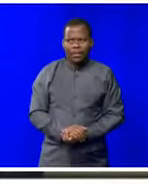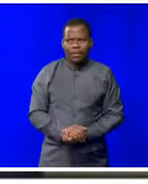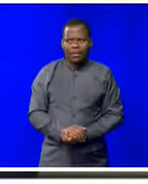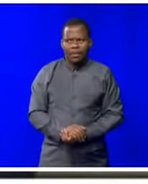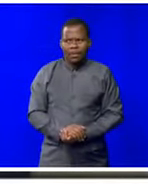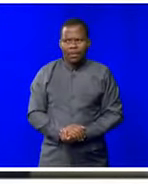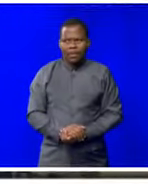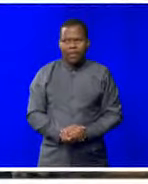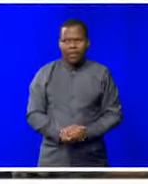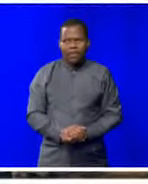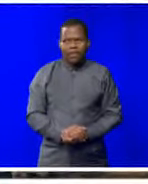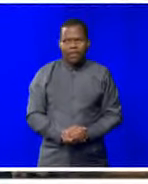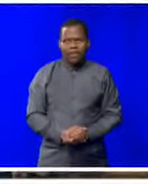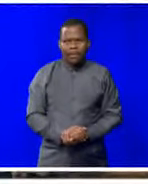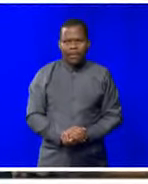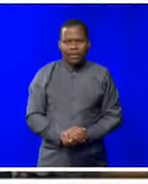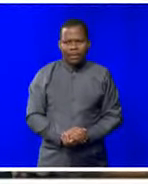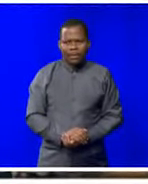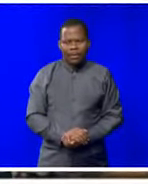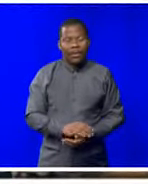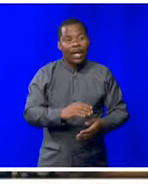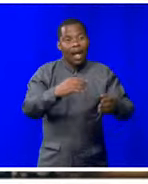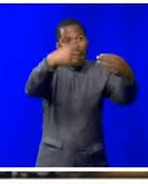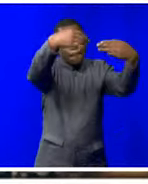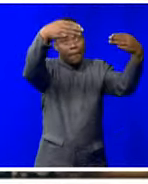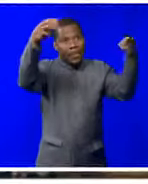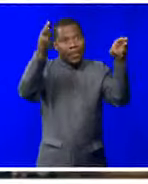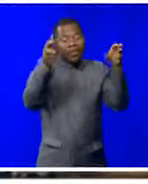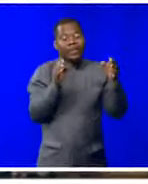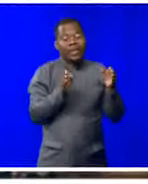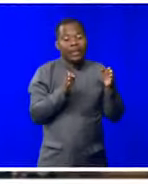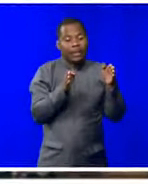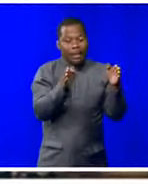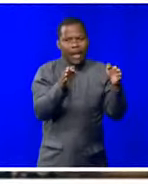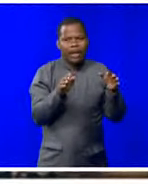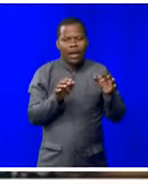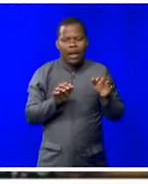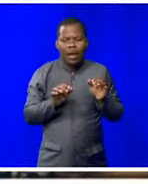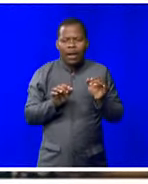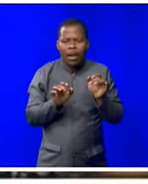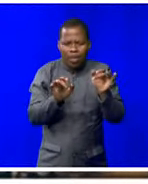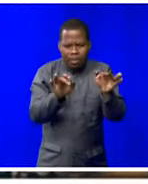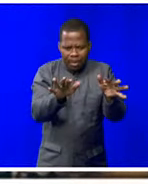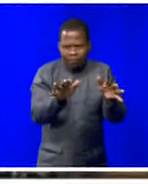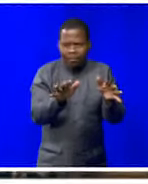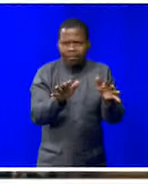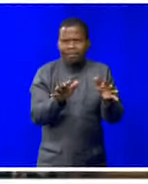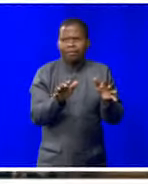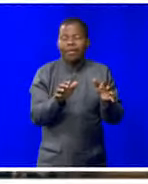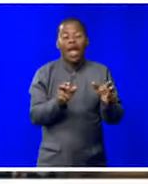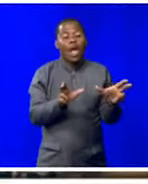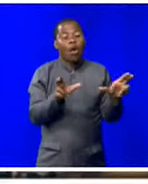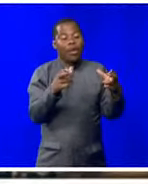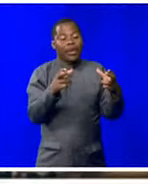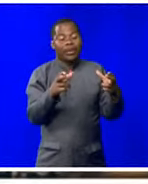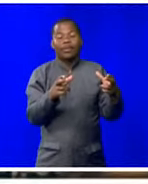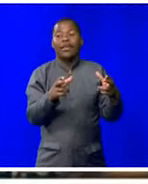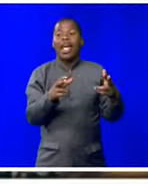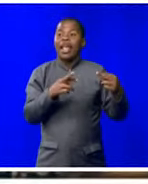Shongwe, Mzimbofu. The House of Assembly has adopted the Worksmen Compensation Bill